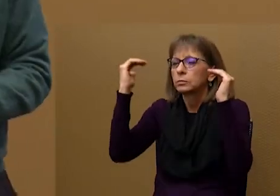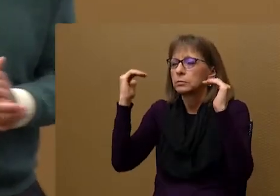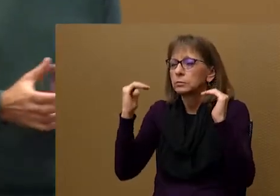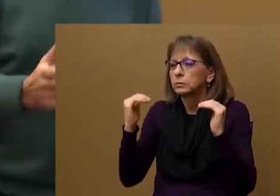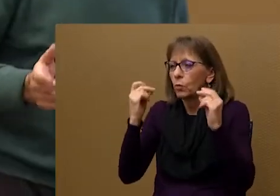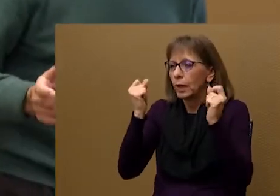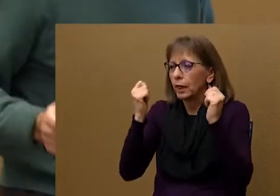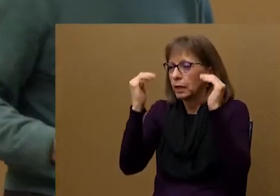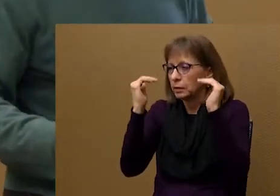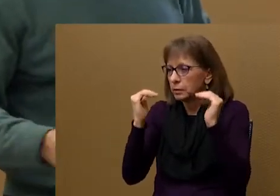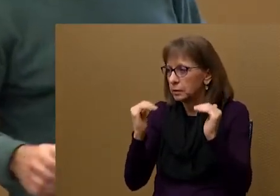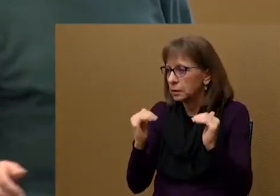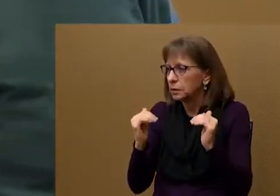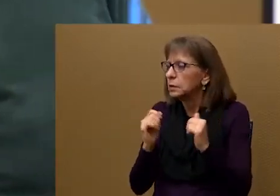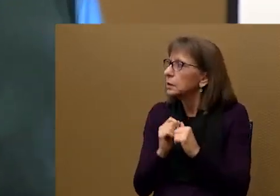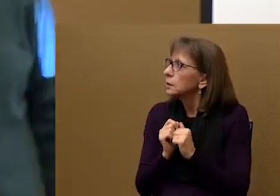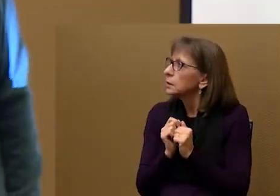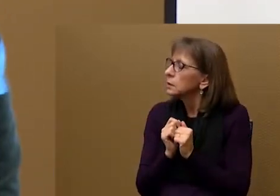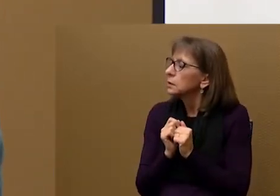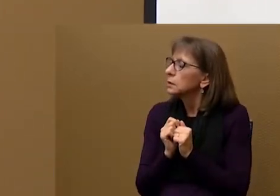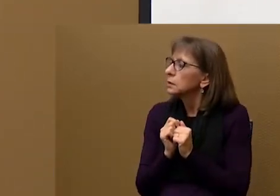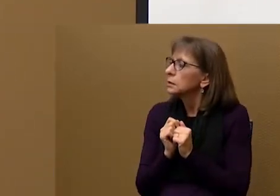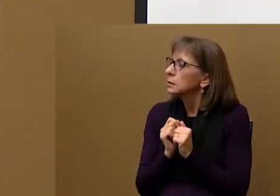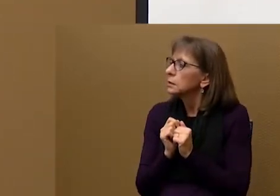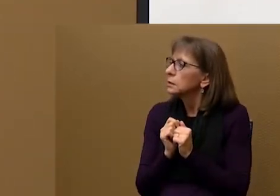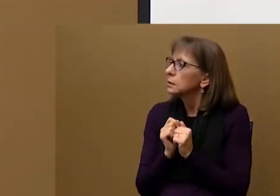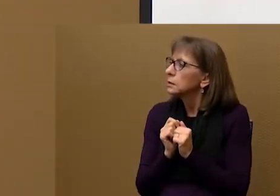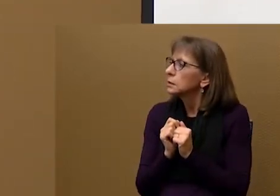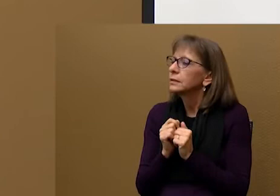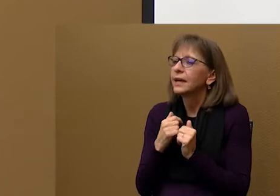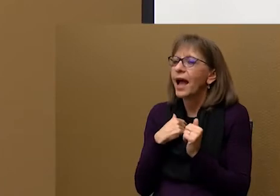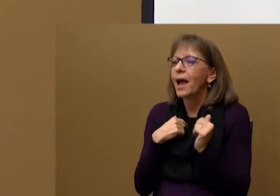All right, let me run through just quickly.